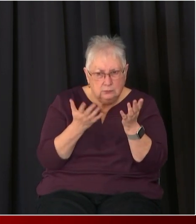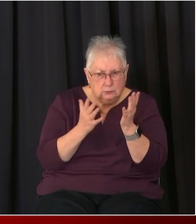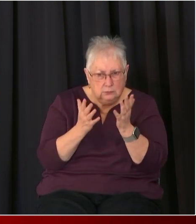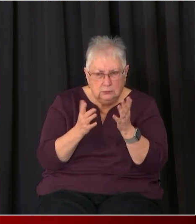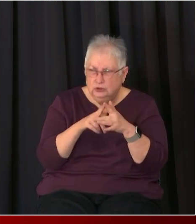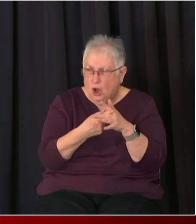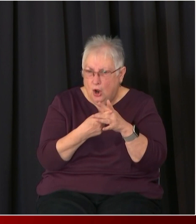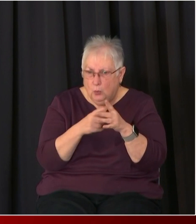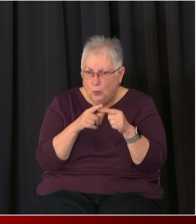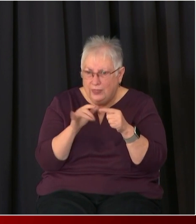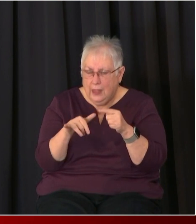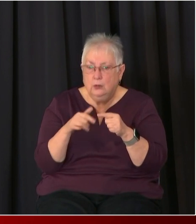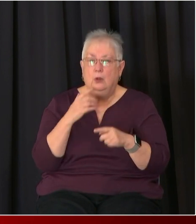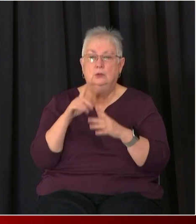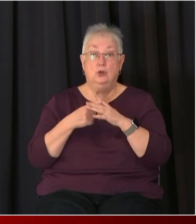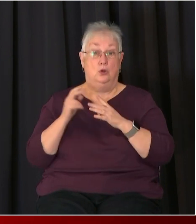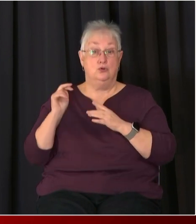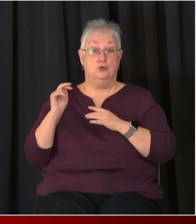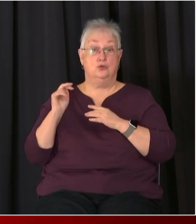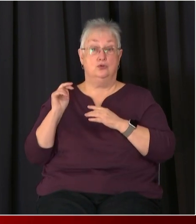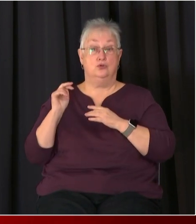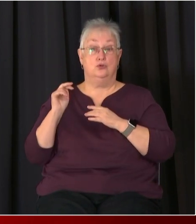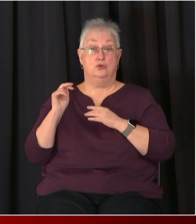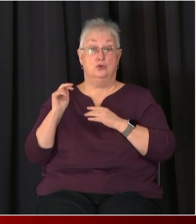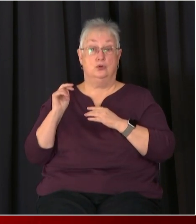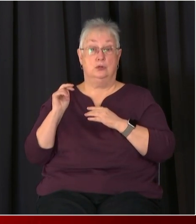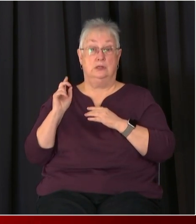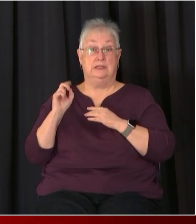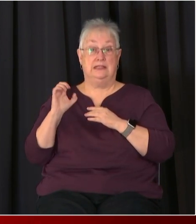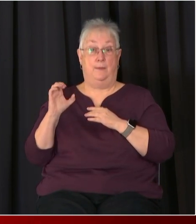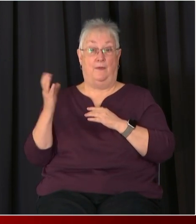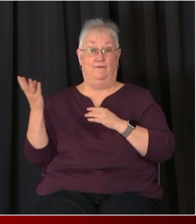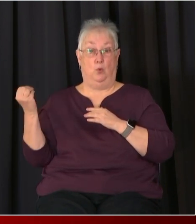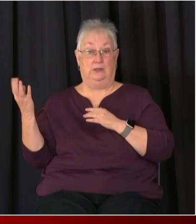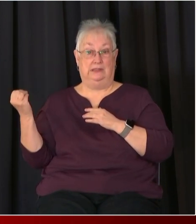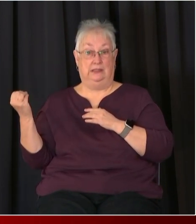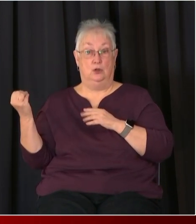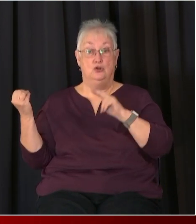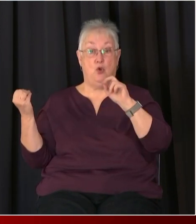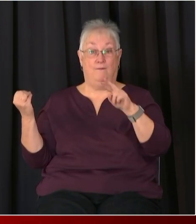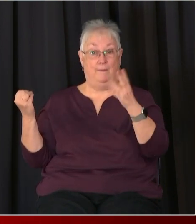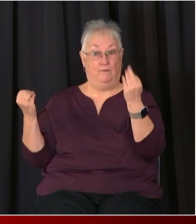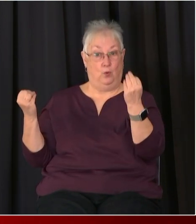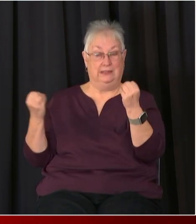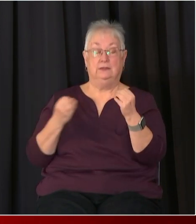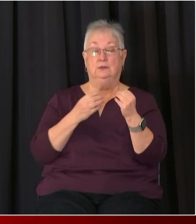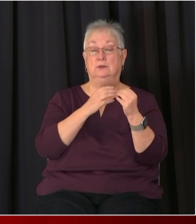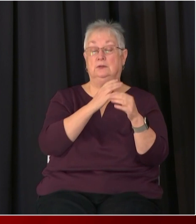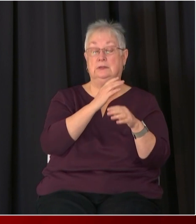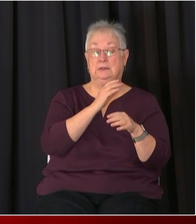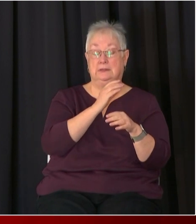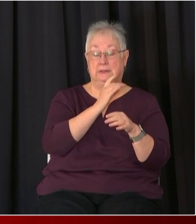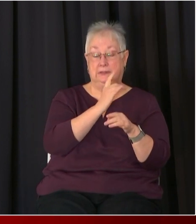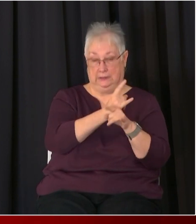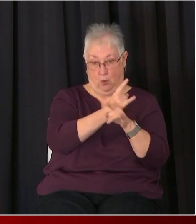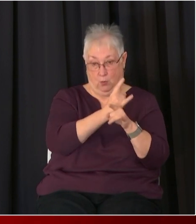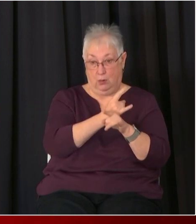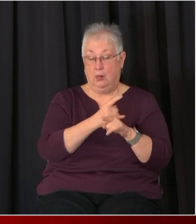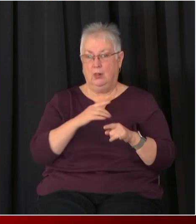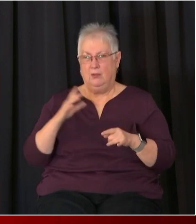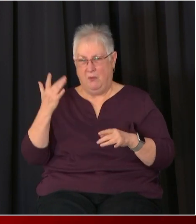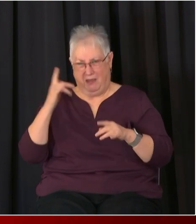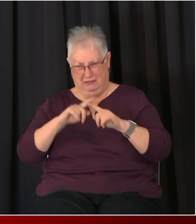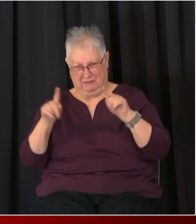go into effect on December 14th. So why the difference there? Why wait until December 14th to limit the